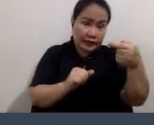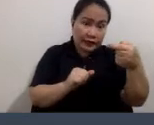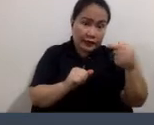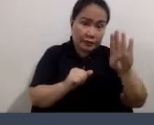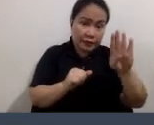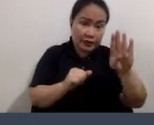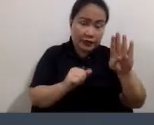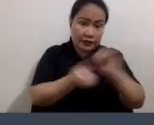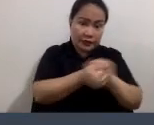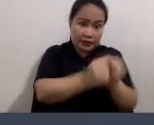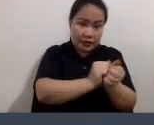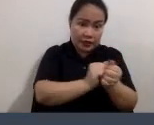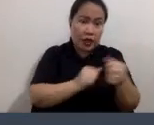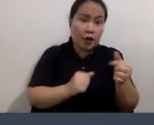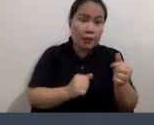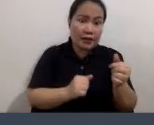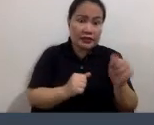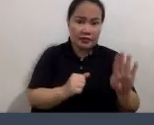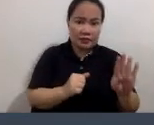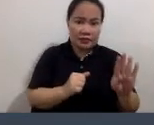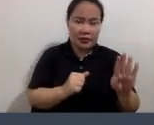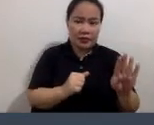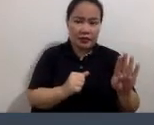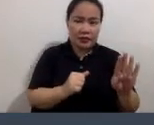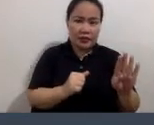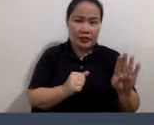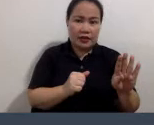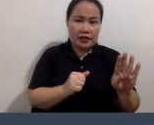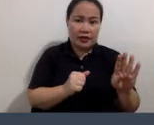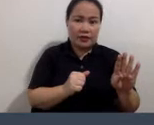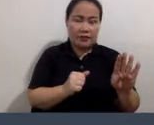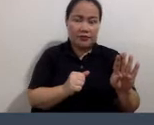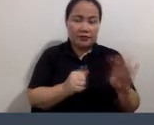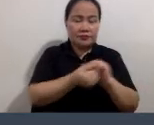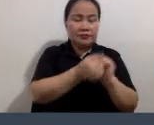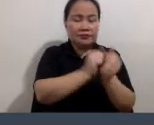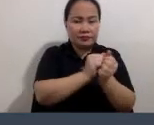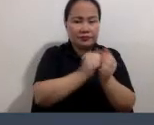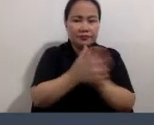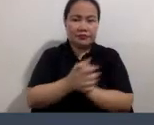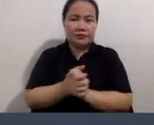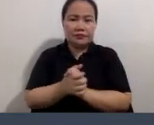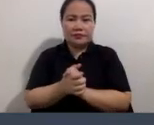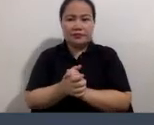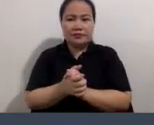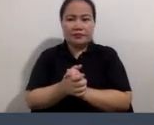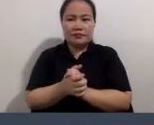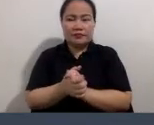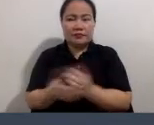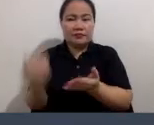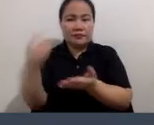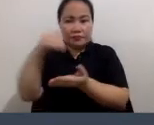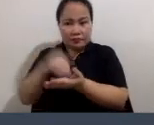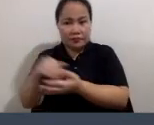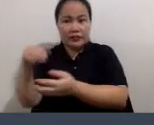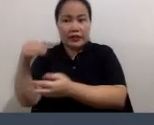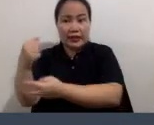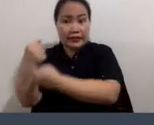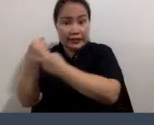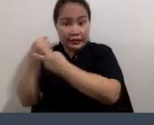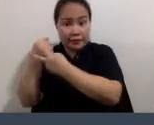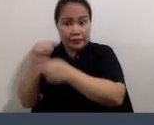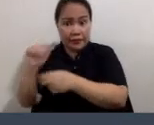And then, this is also change. So, since negative yan, magiging positive. Okay? So, ulitin ko,